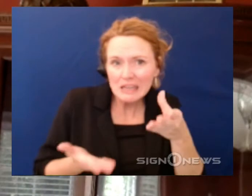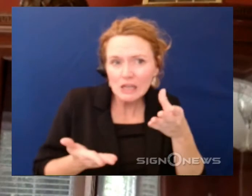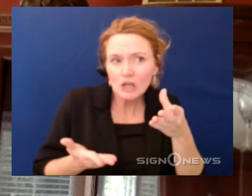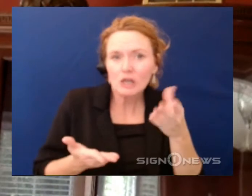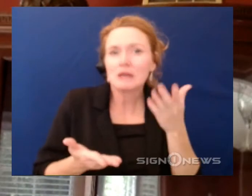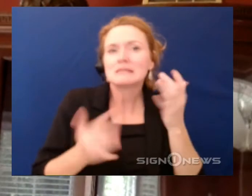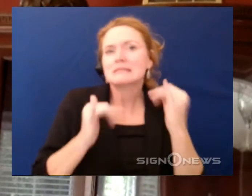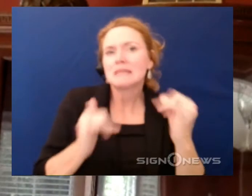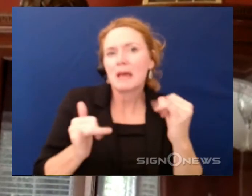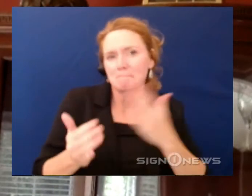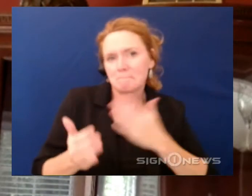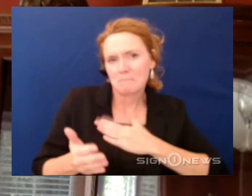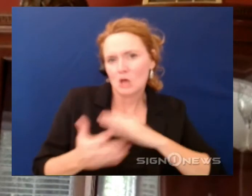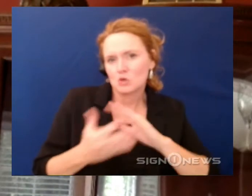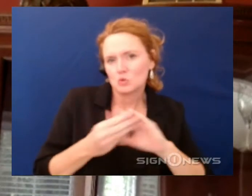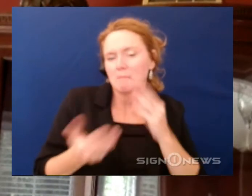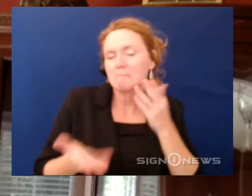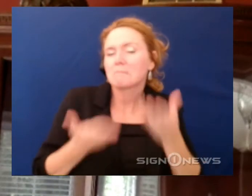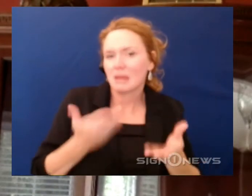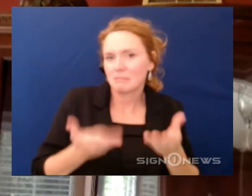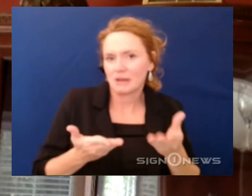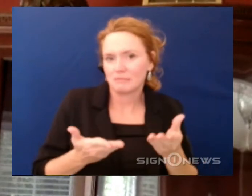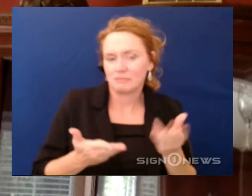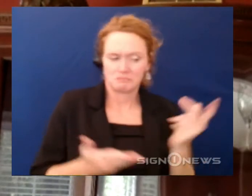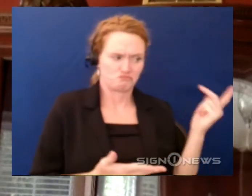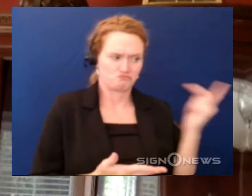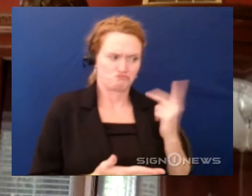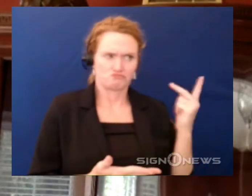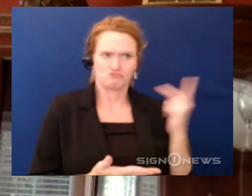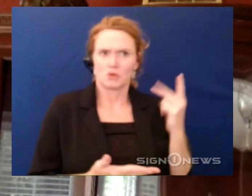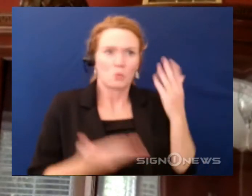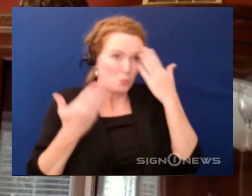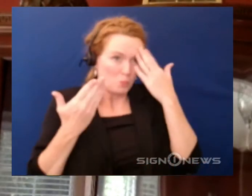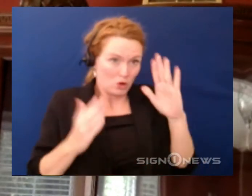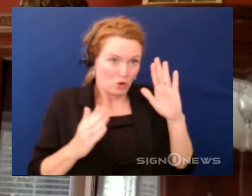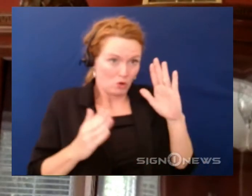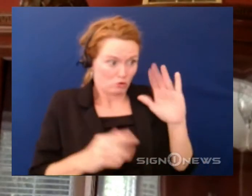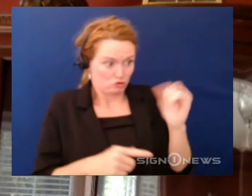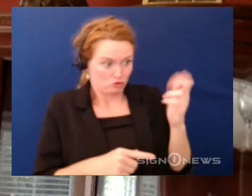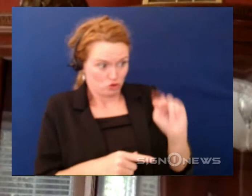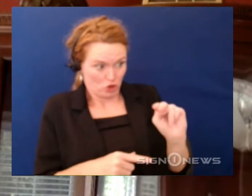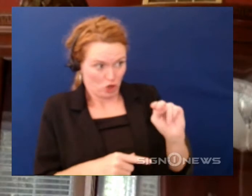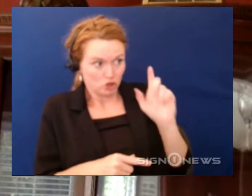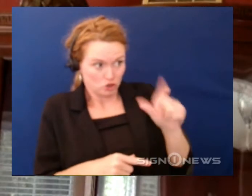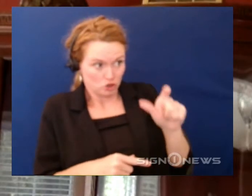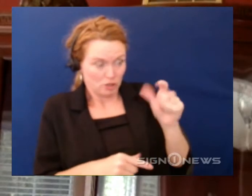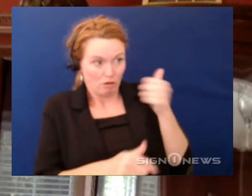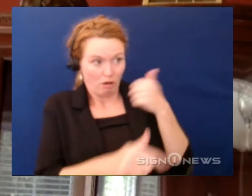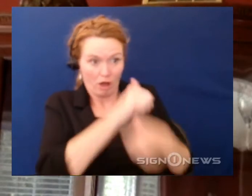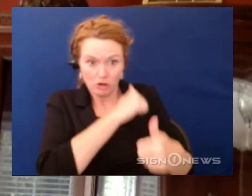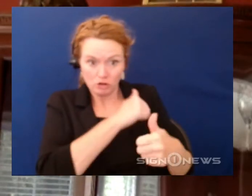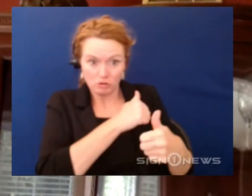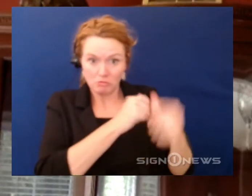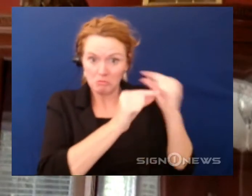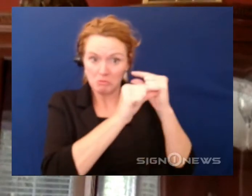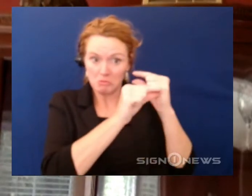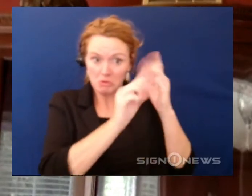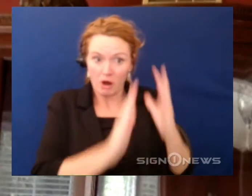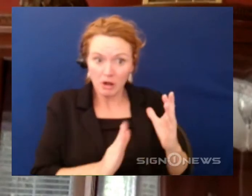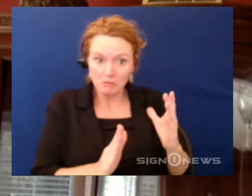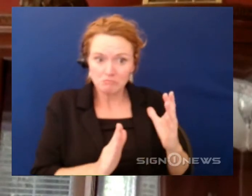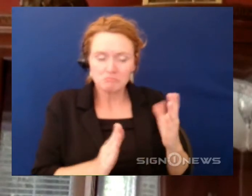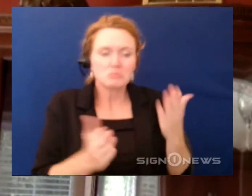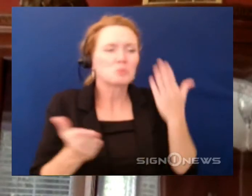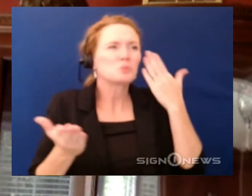the same way. But we didn't know if John should be under guardianship. We really didn't know. After all the stuff we were